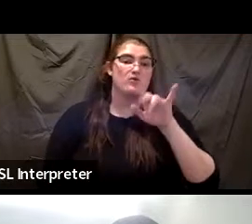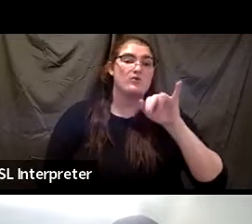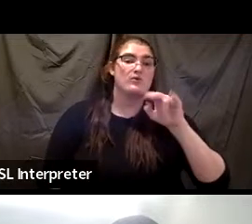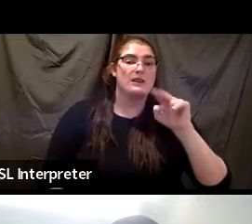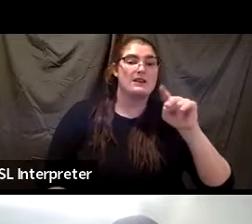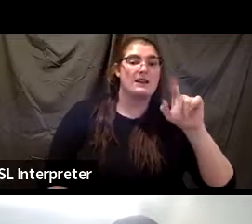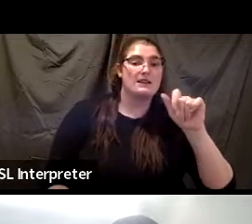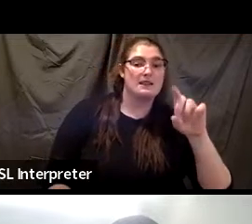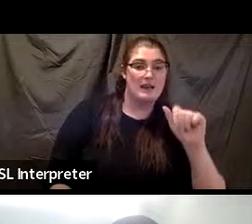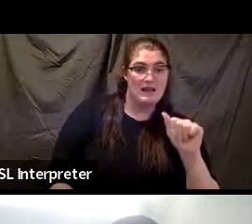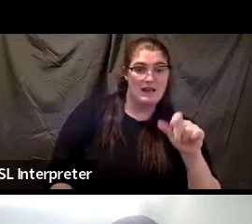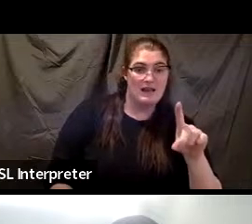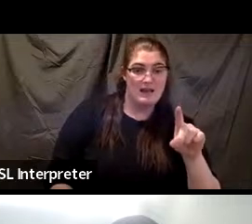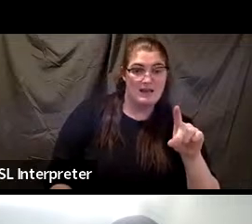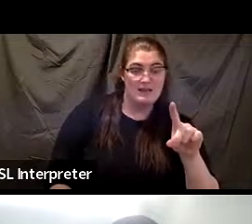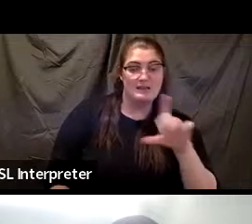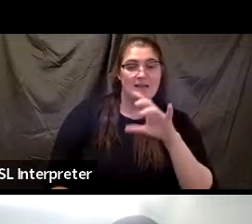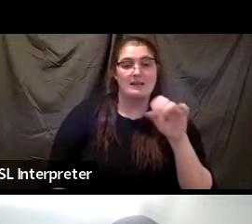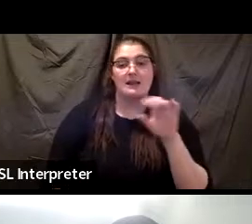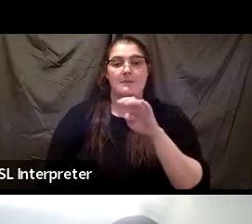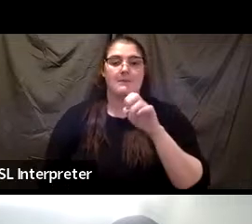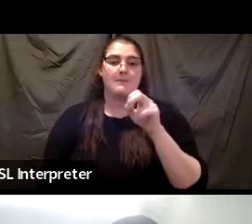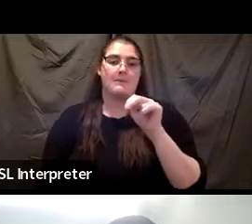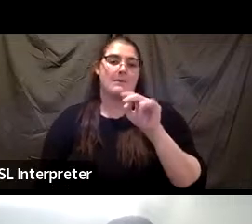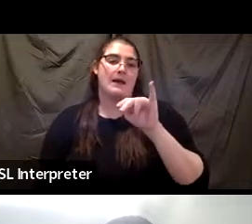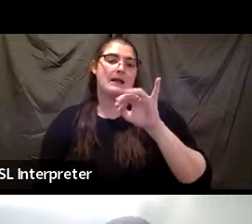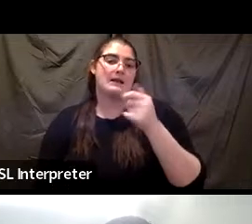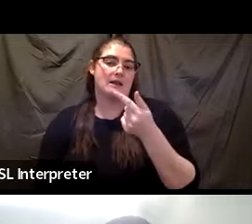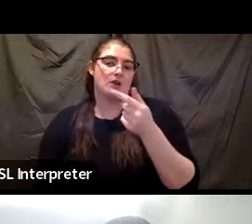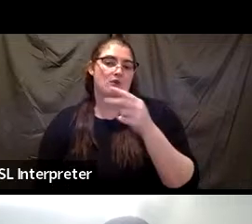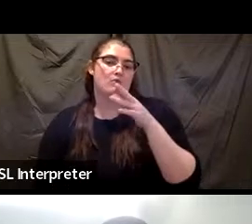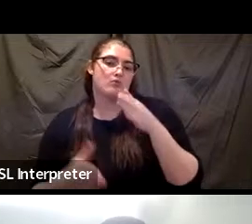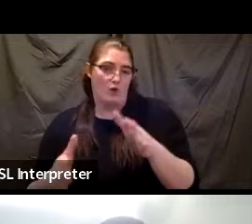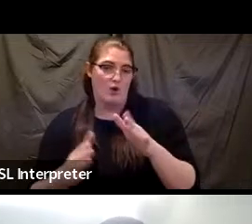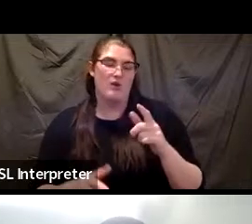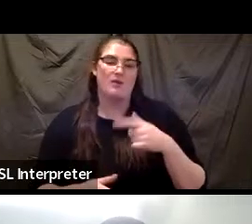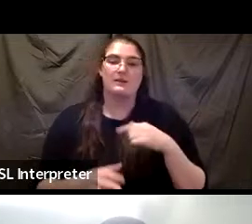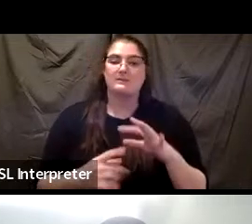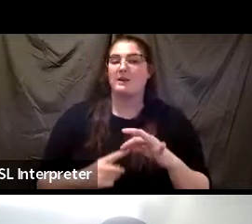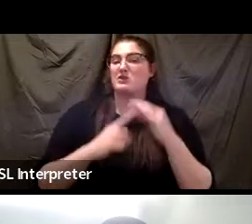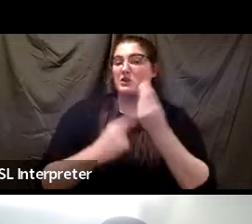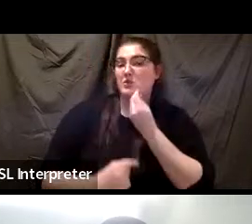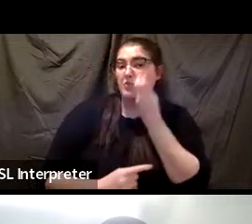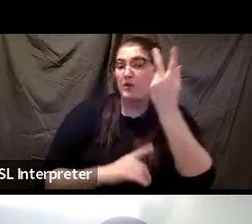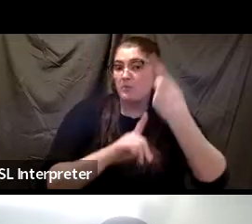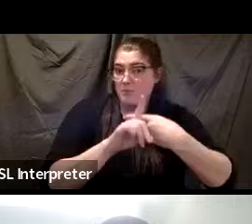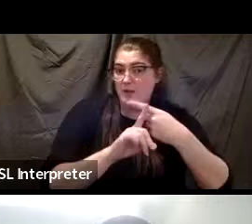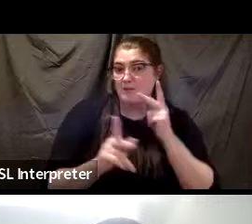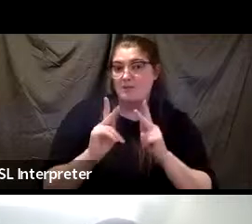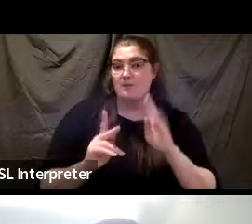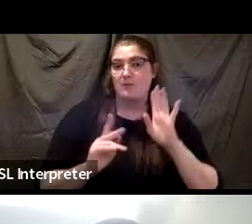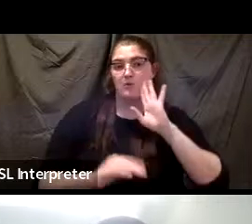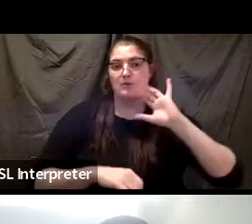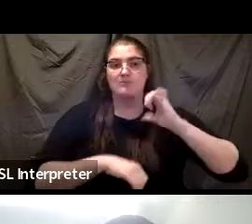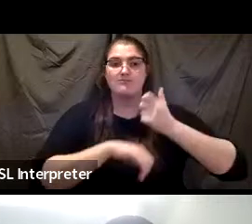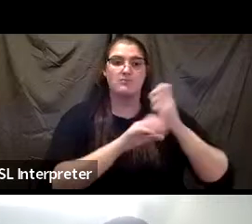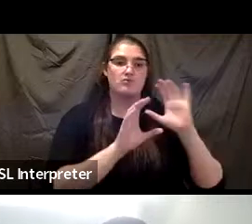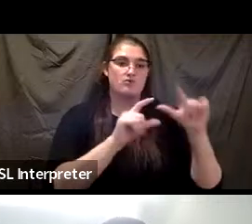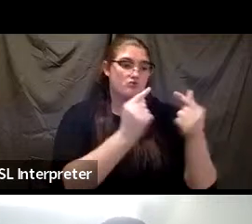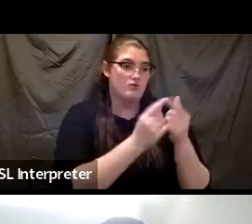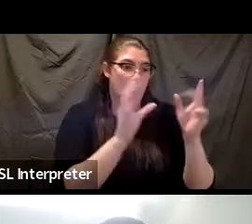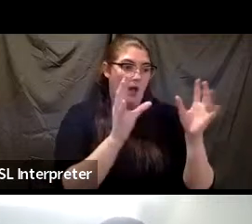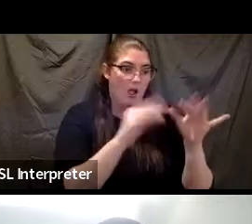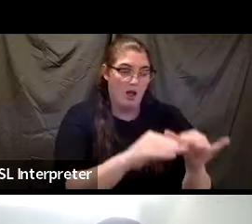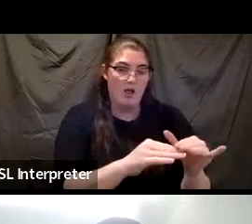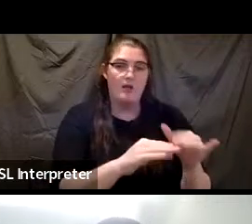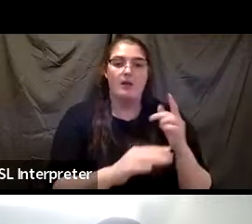corridor. So basically where I've noticed, especially in the warmer months where people tend to post up in groups, I try to cover those areas. So hopefully we can kind of preemptively